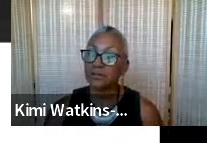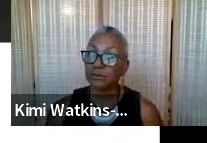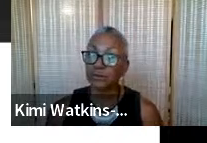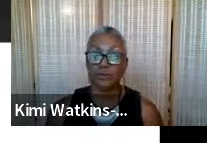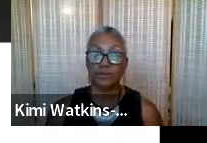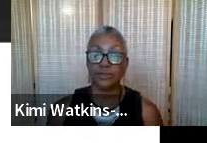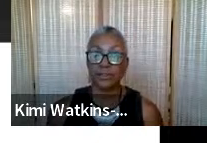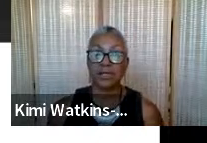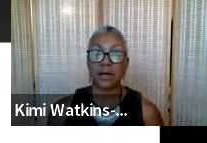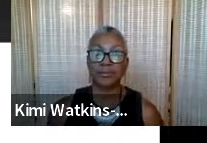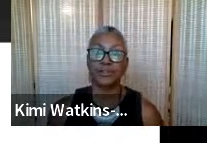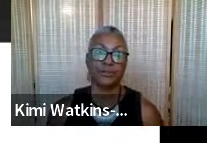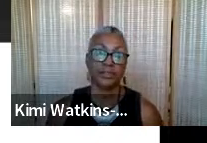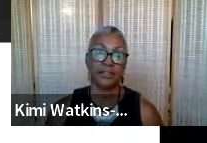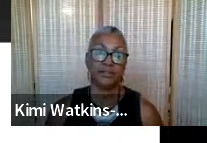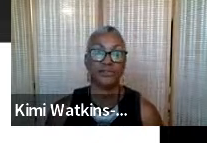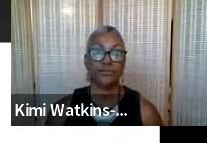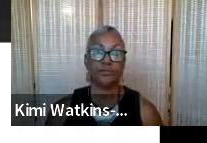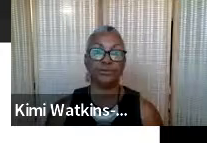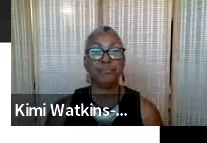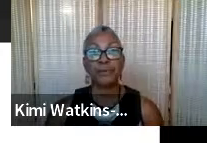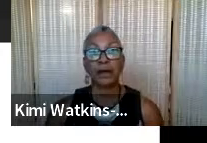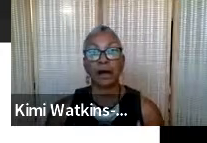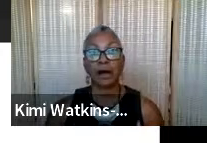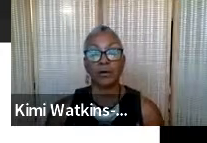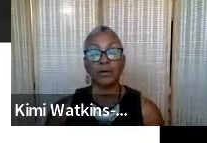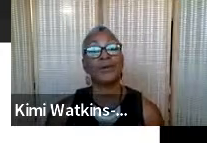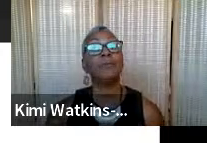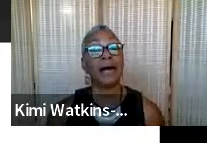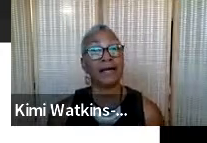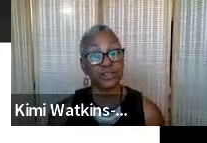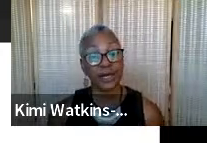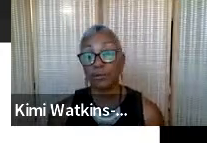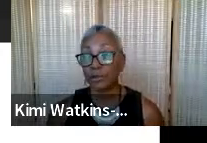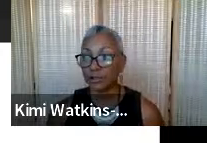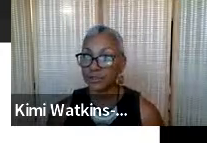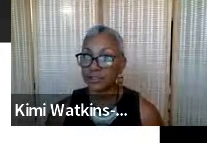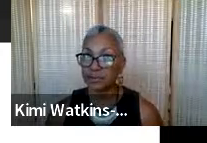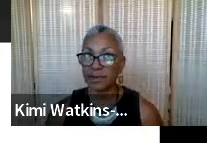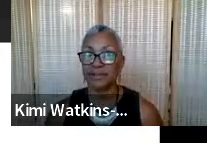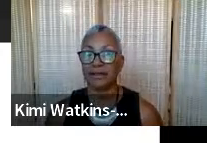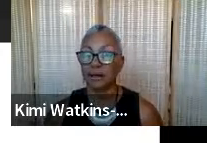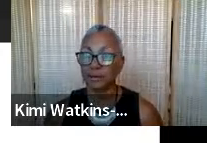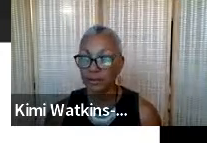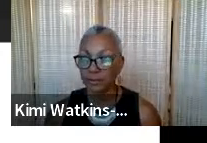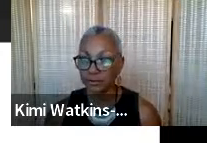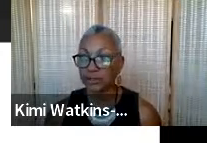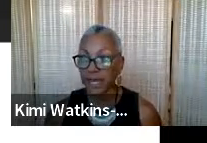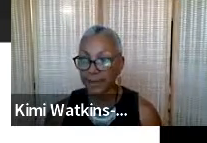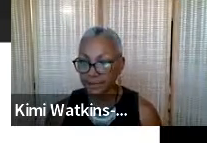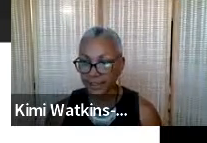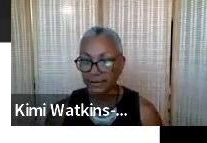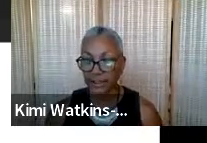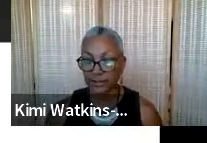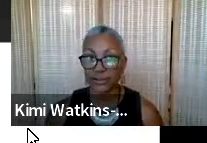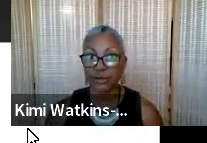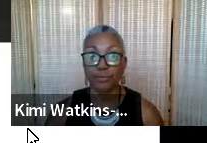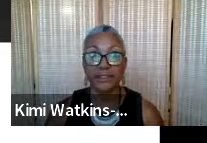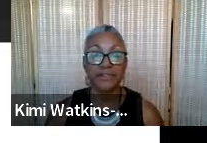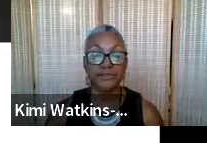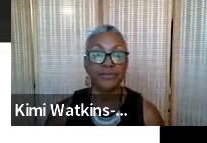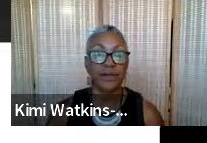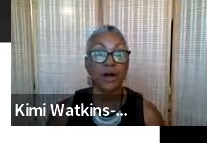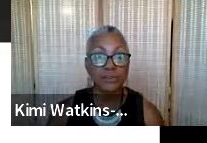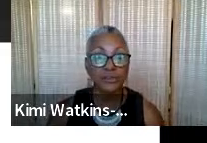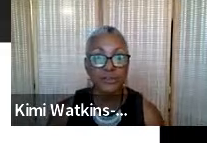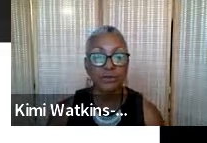we also use this opportunity to reimagine how we use this space and how we use our time together. And so